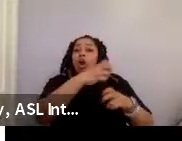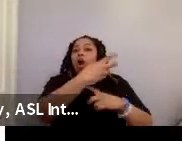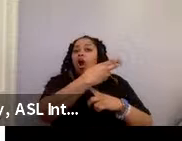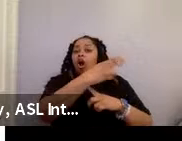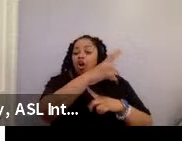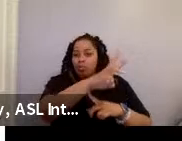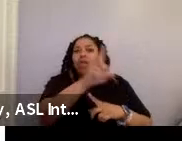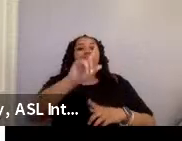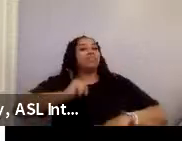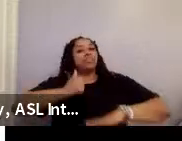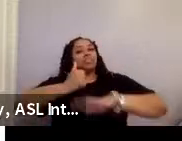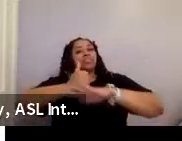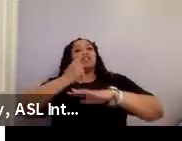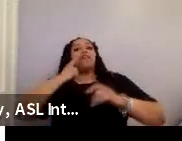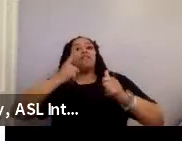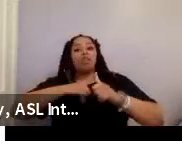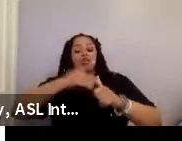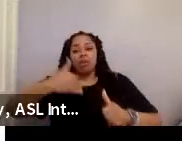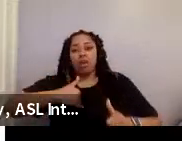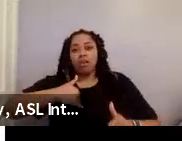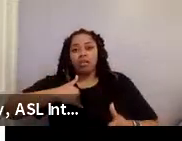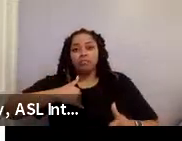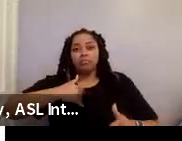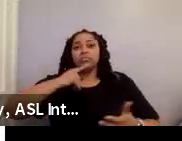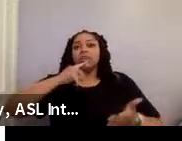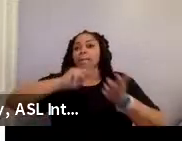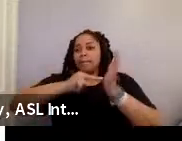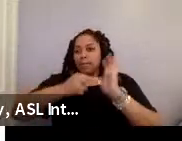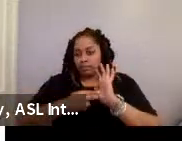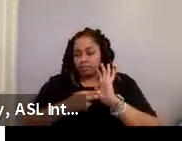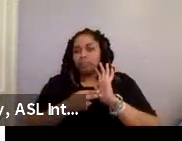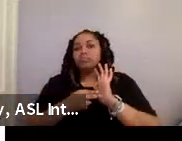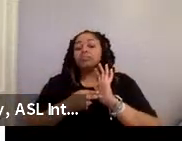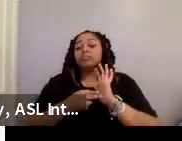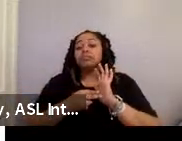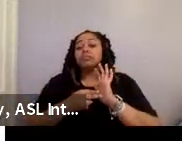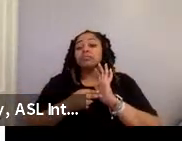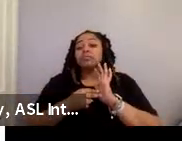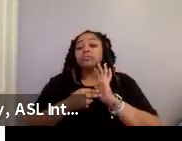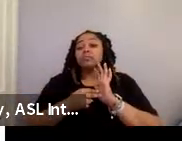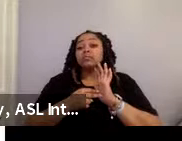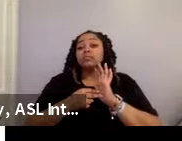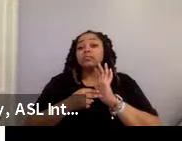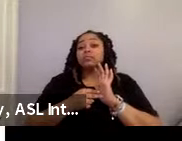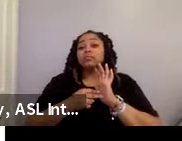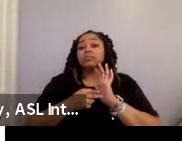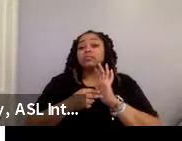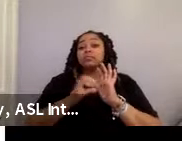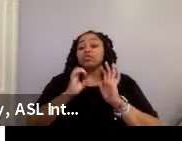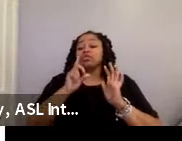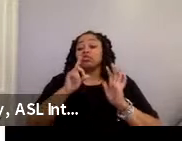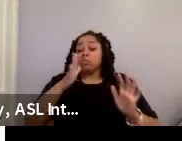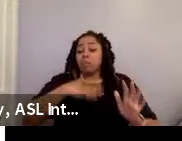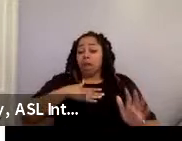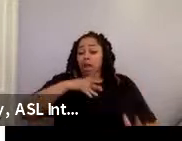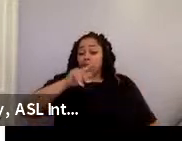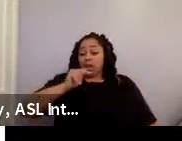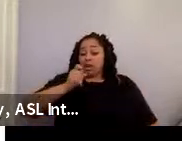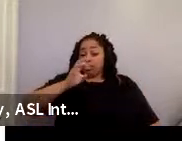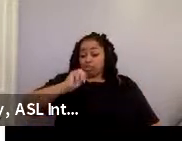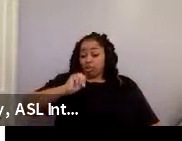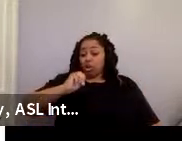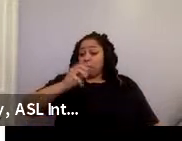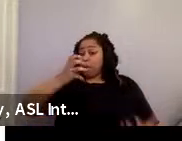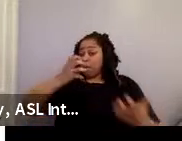up so that first you have definitions. Does your defined term comport with what you're dealing